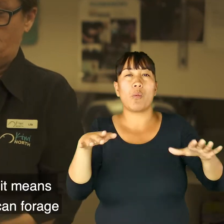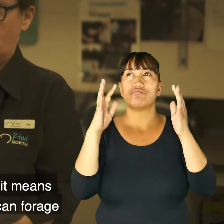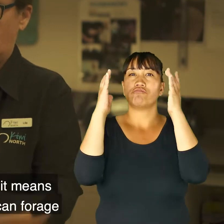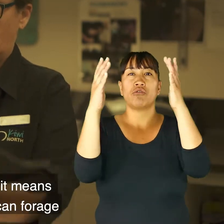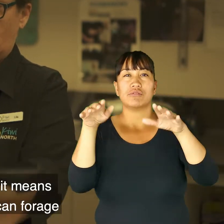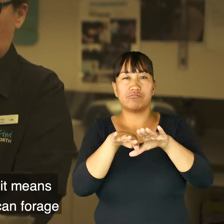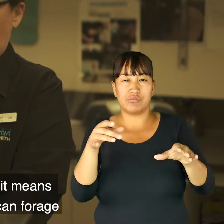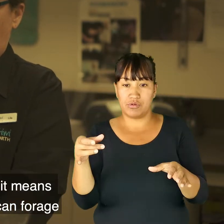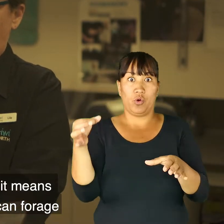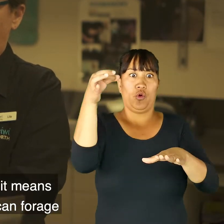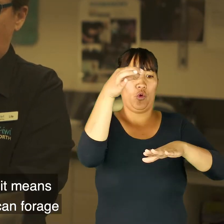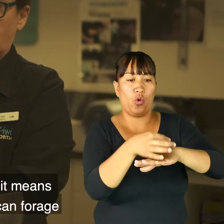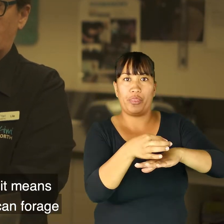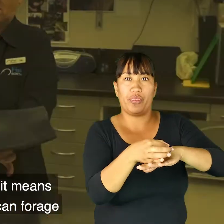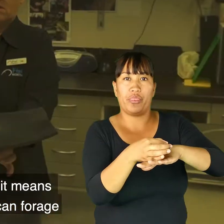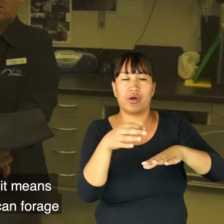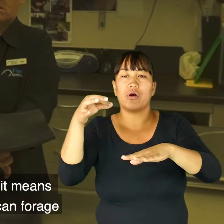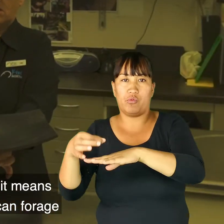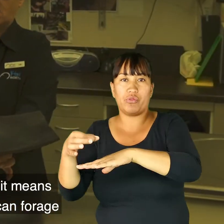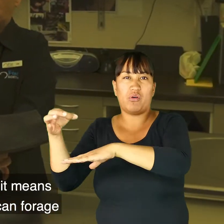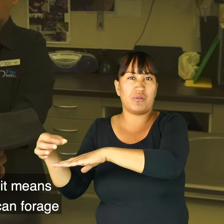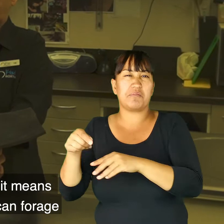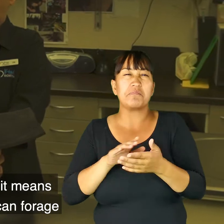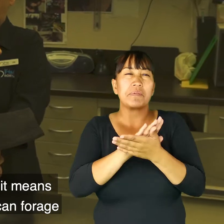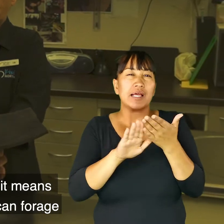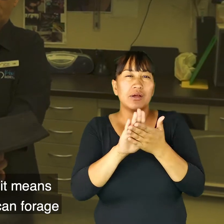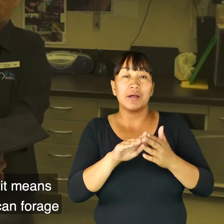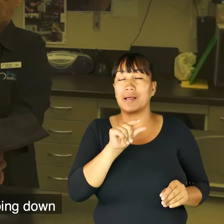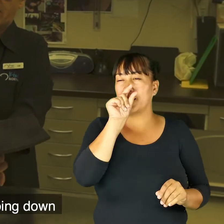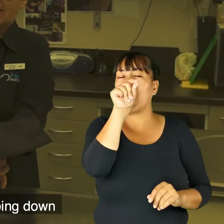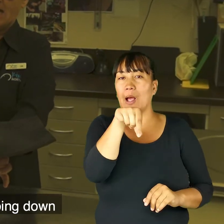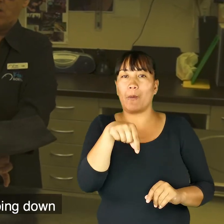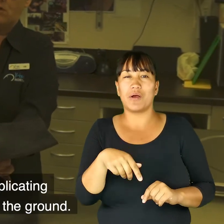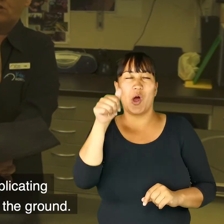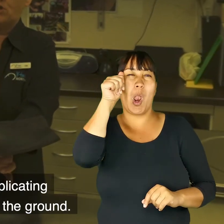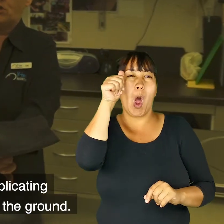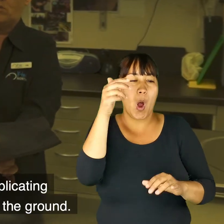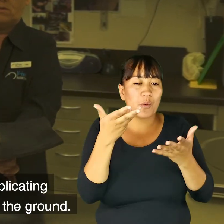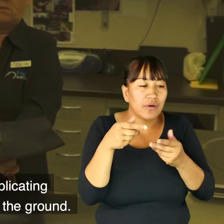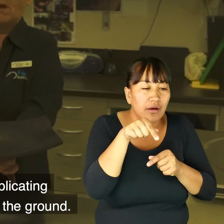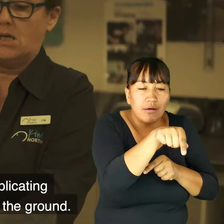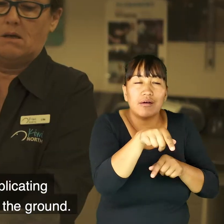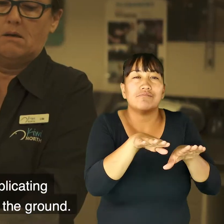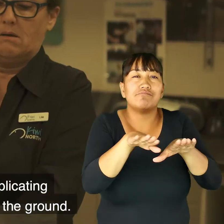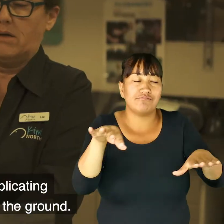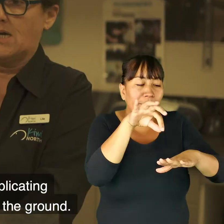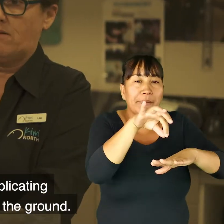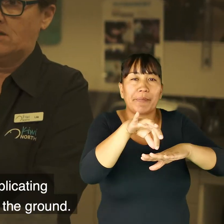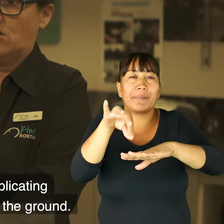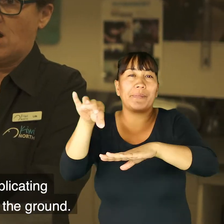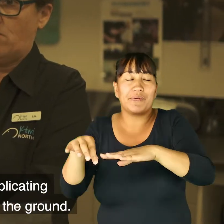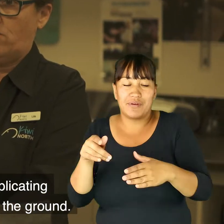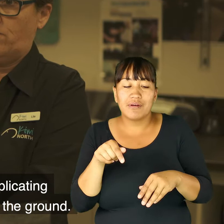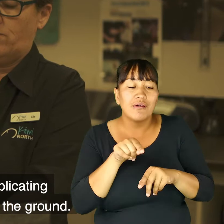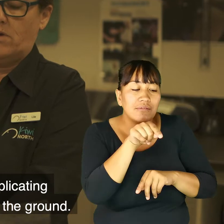that. And it means that the kiwi can forage, but they're going down into the tube, replicating, going down